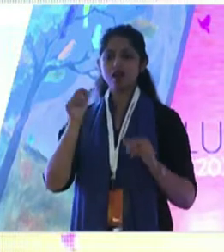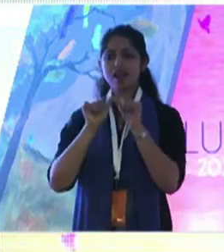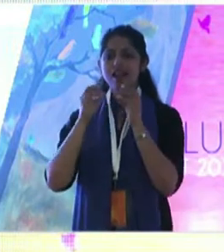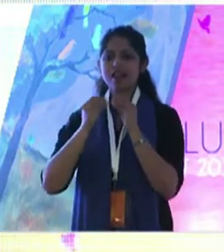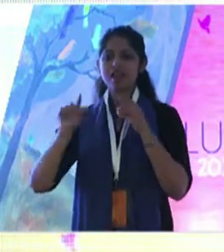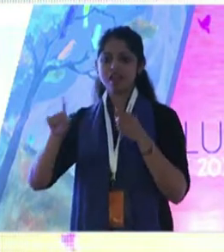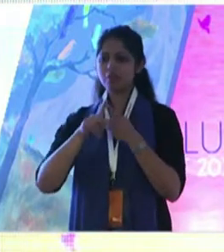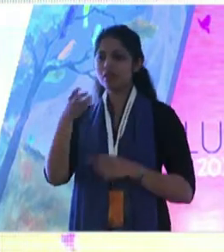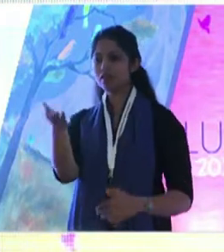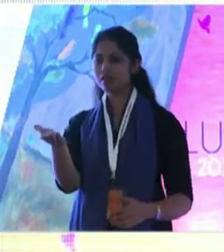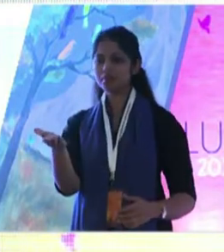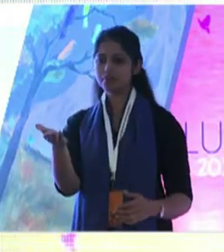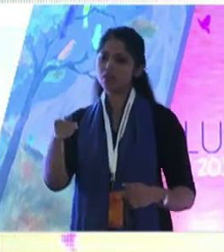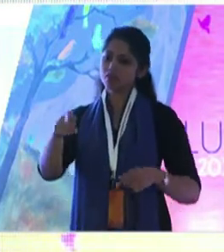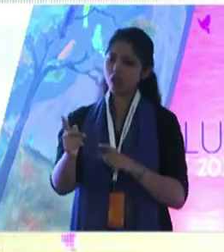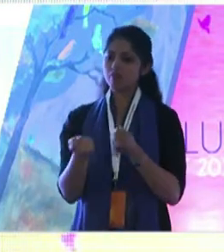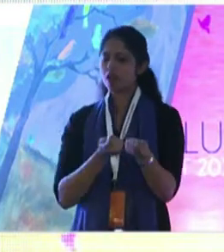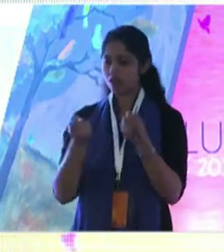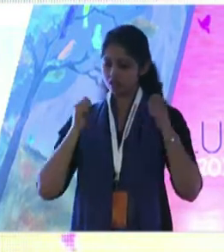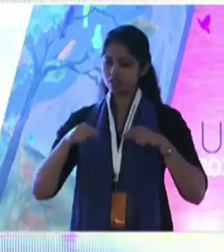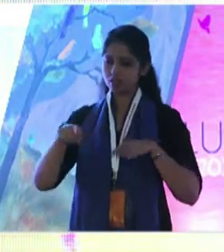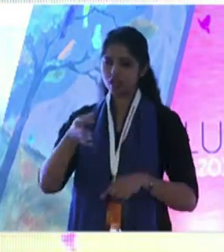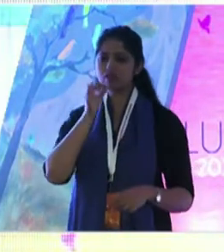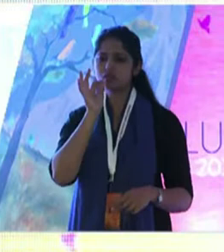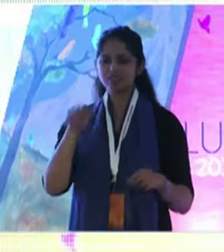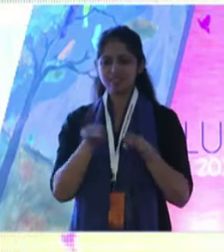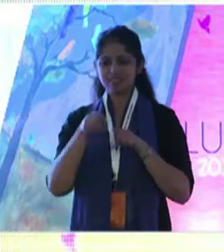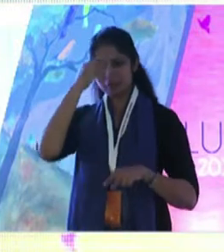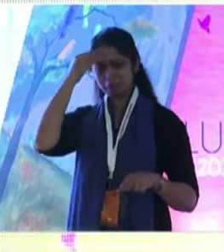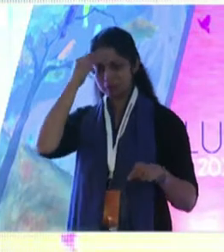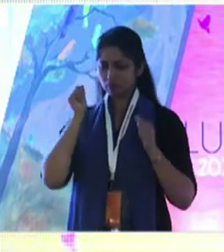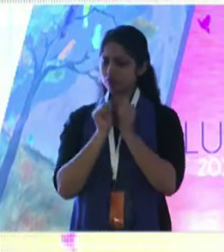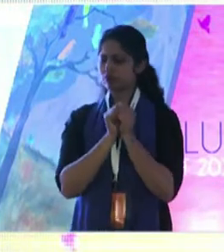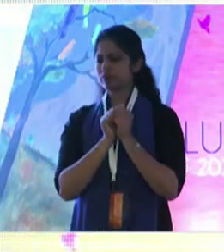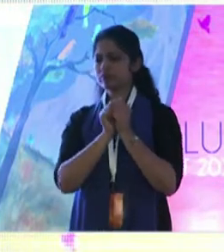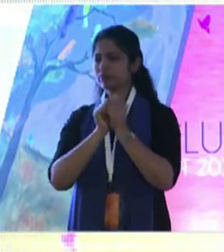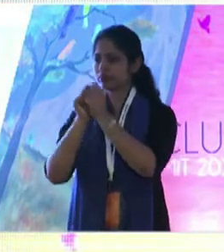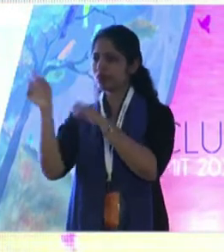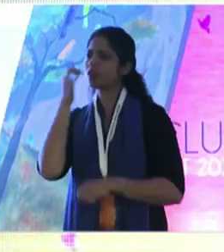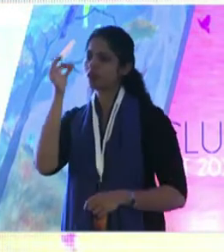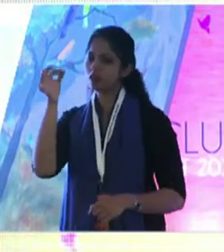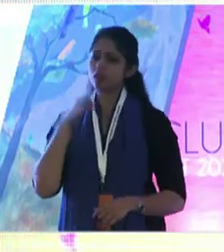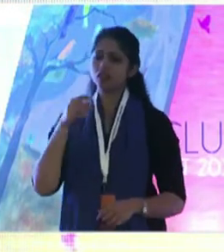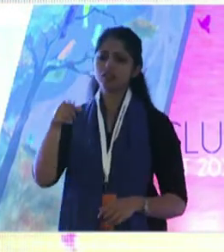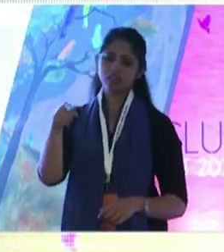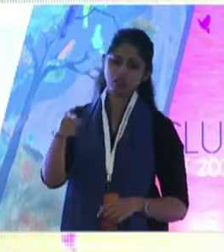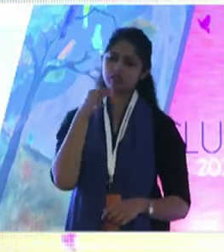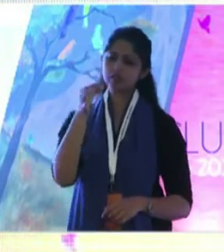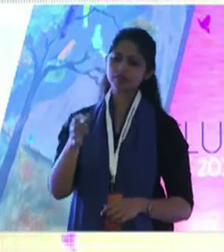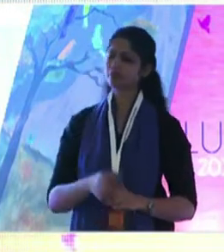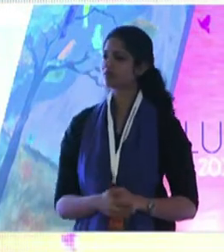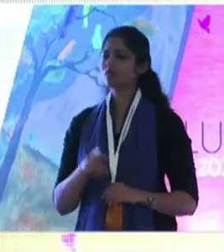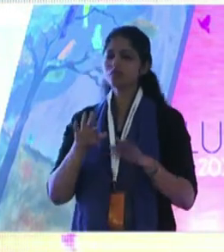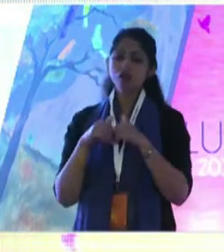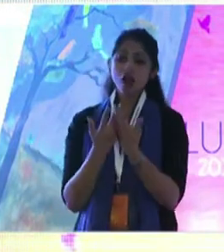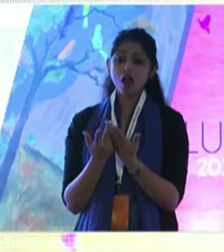of us. And the other day he was at my, at the Chennai launch of our book and somebody asked Siddharth, how